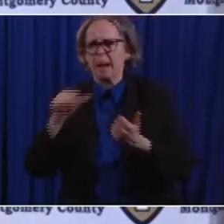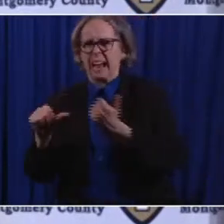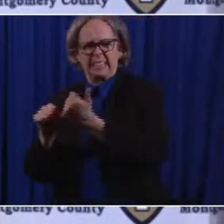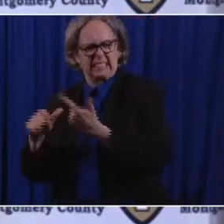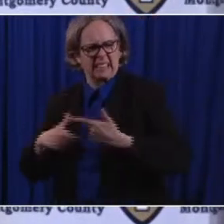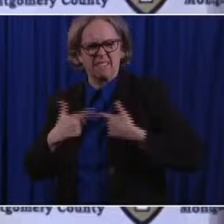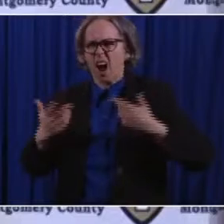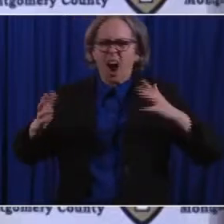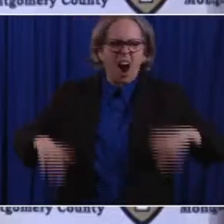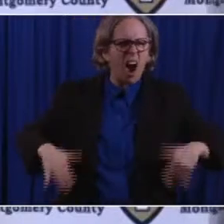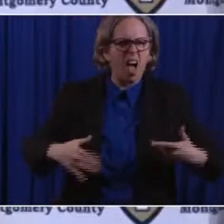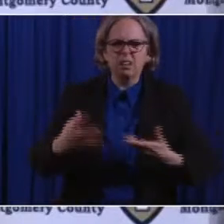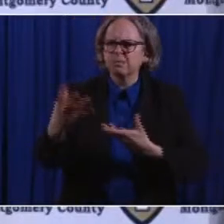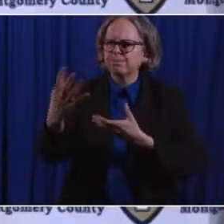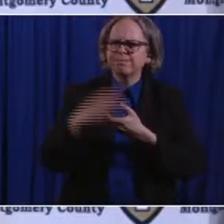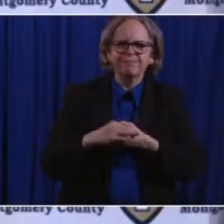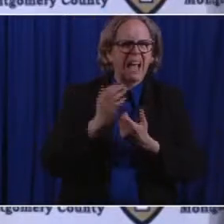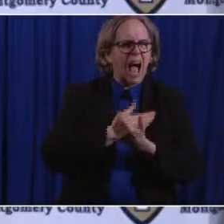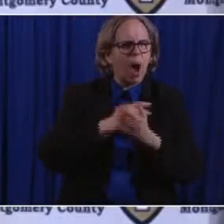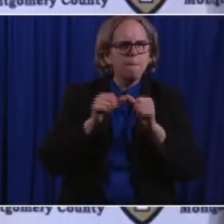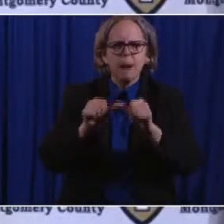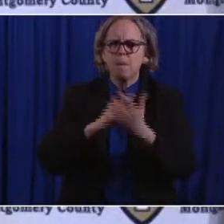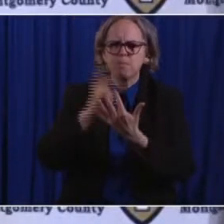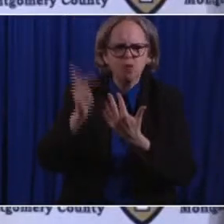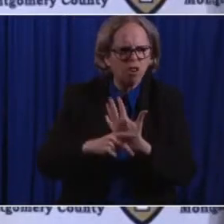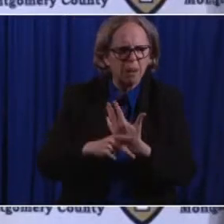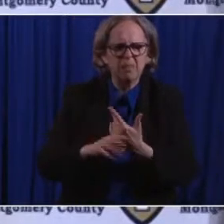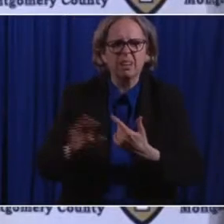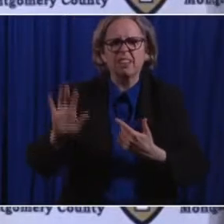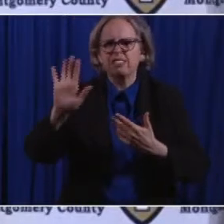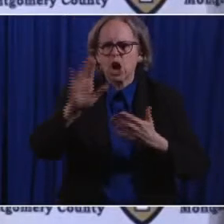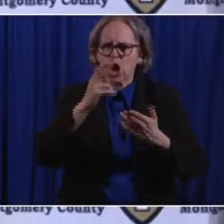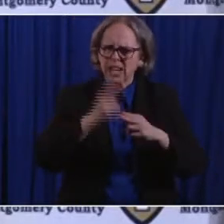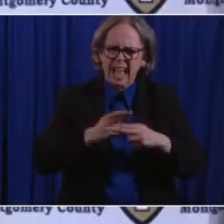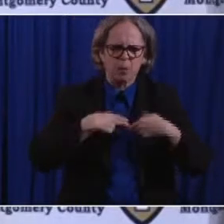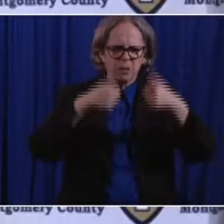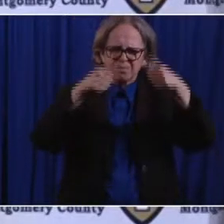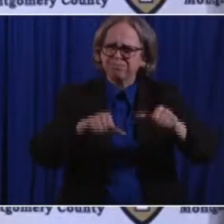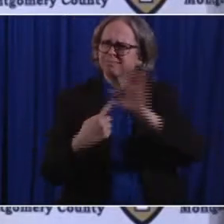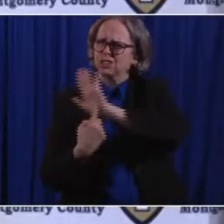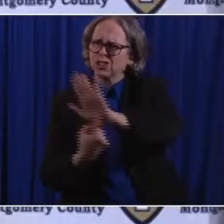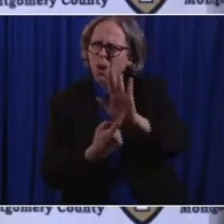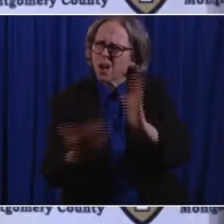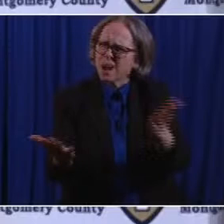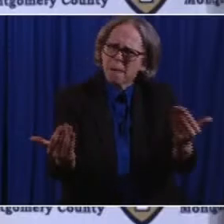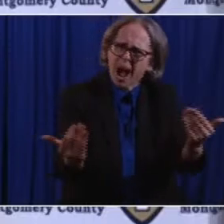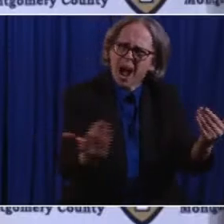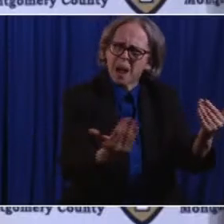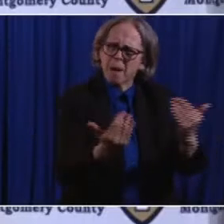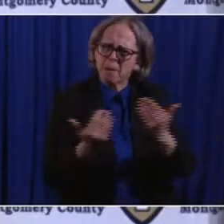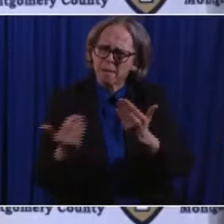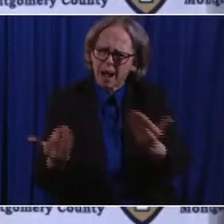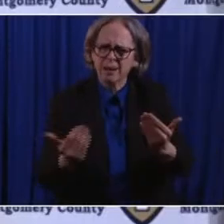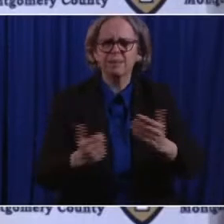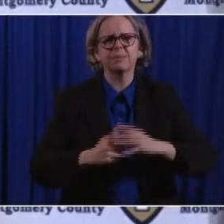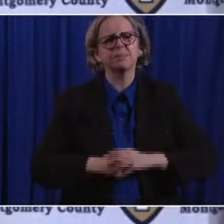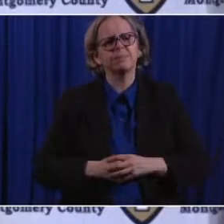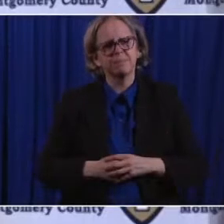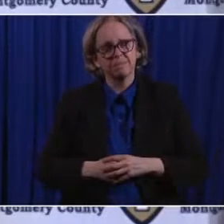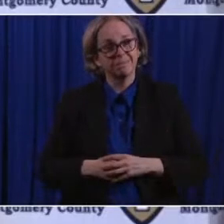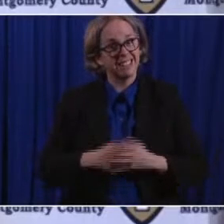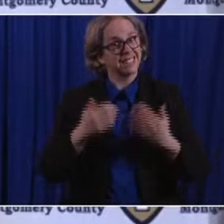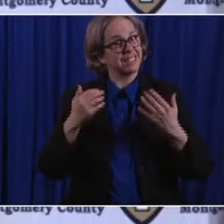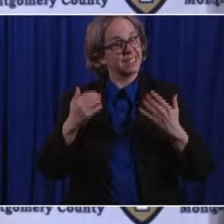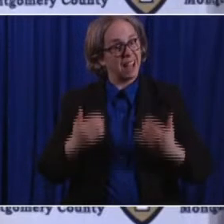confirmed with the state their plans for continued vaccination of staff and residents. Every nursing home and assisted living